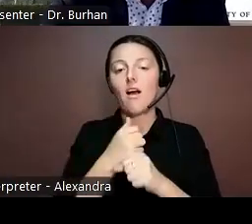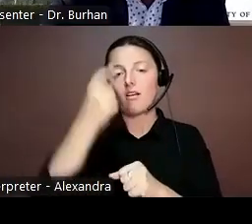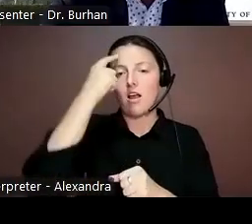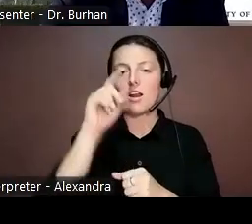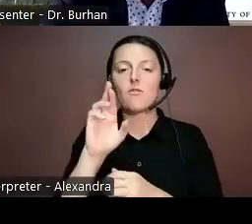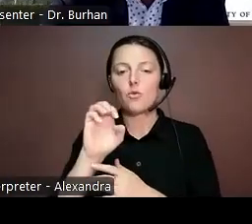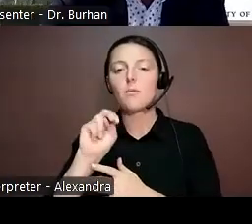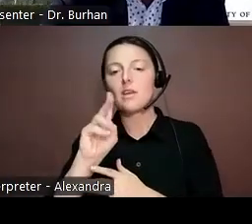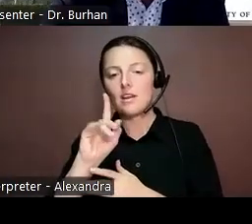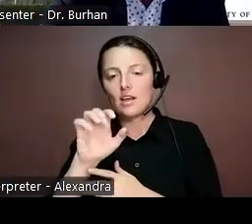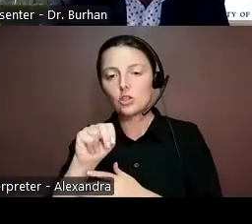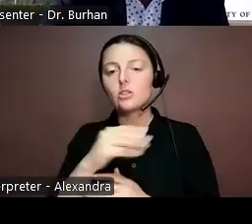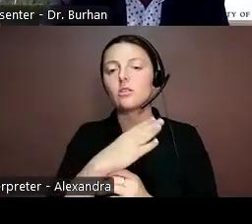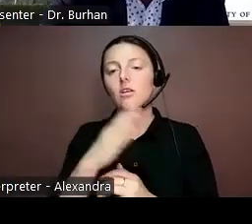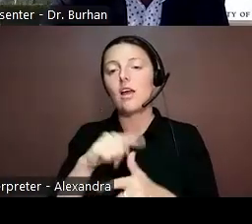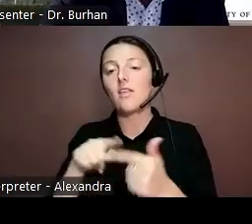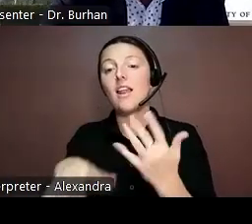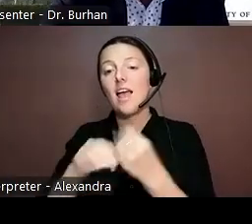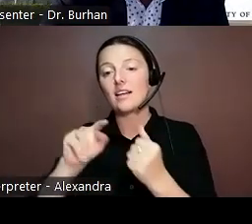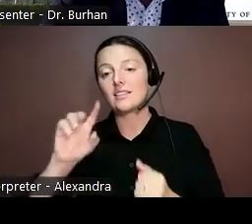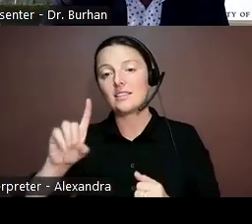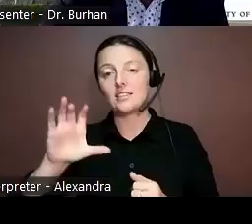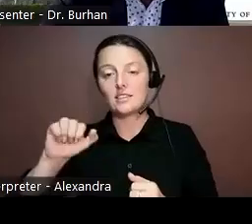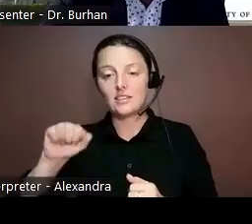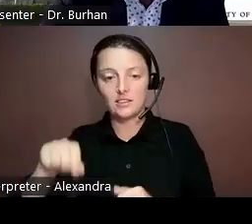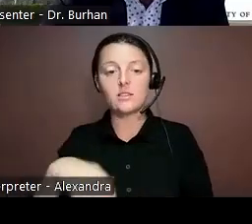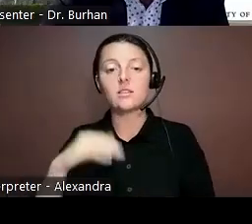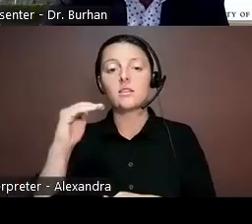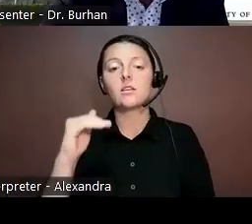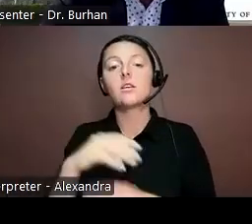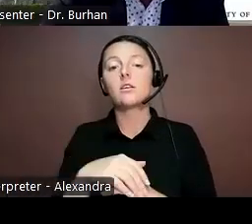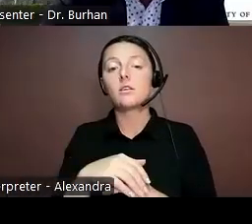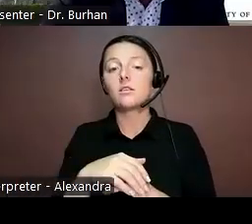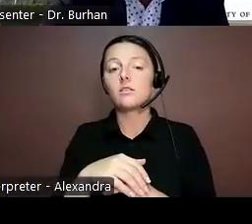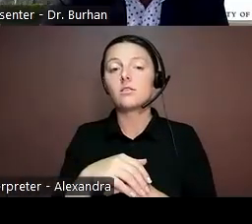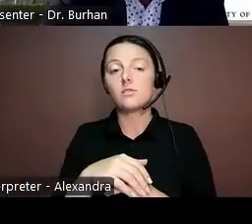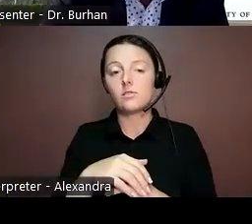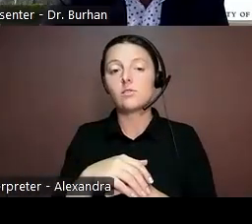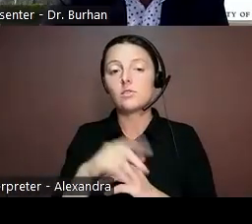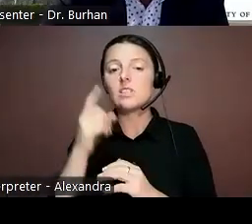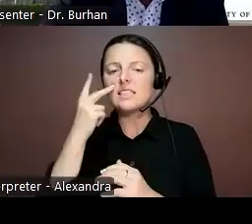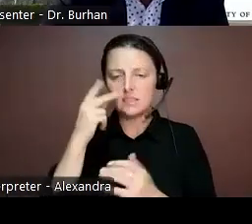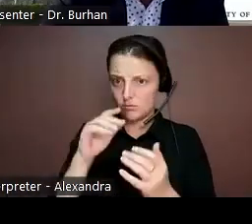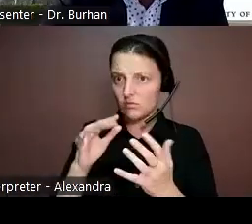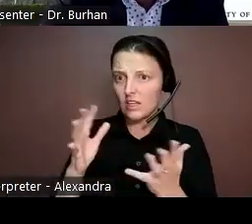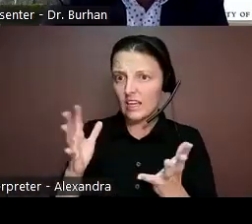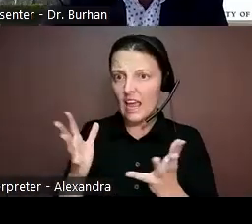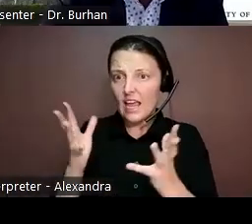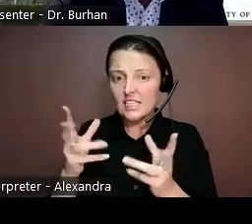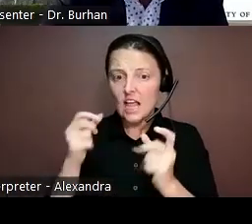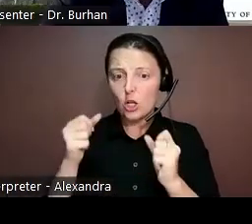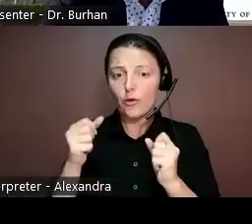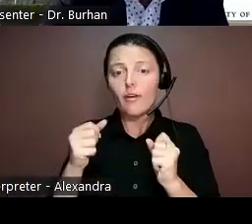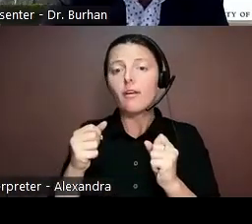effect size of the intervention. And they did show that this actually helped people stay cognitively well longer